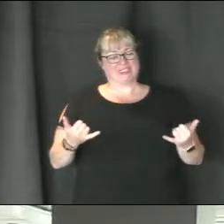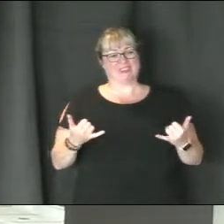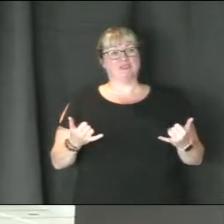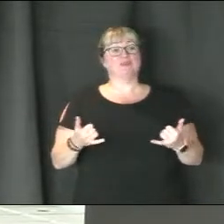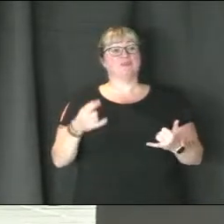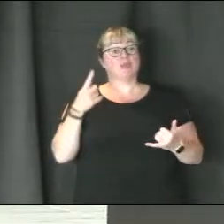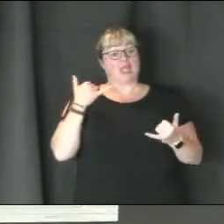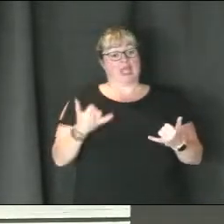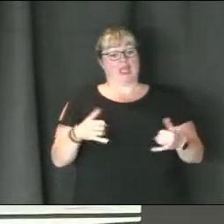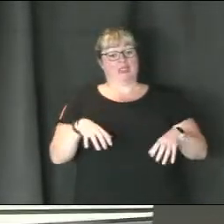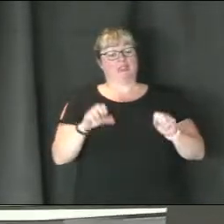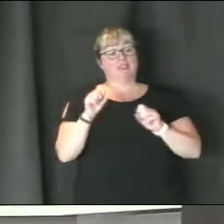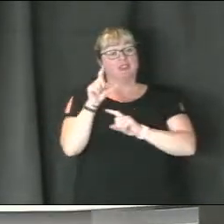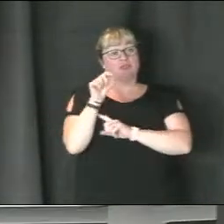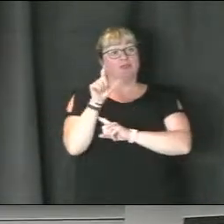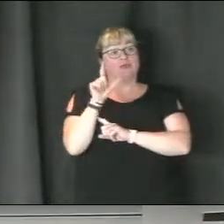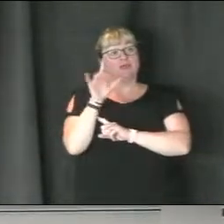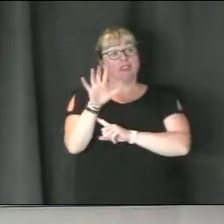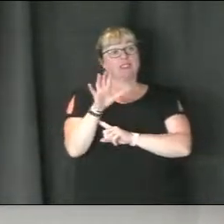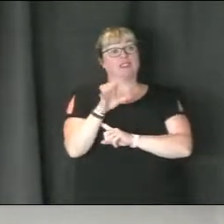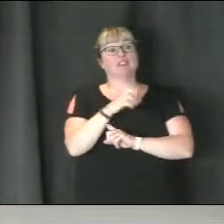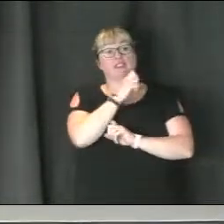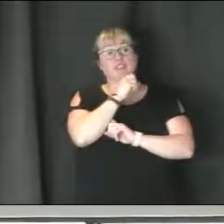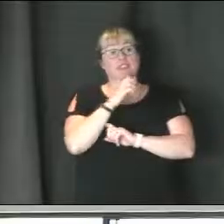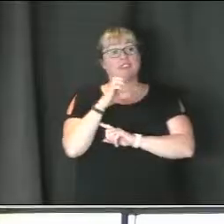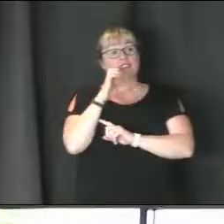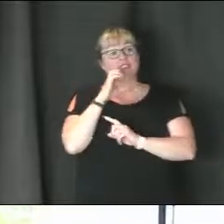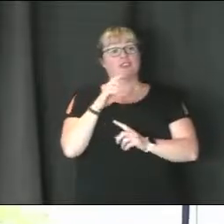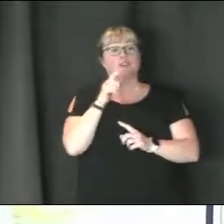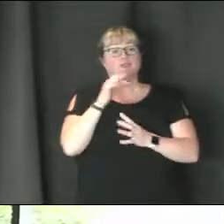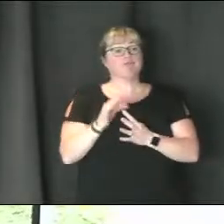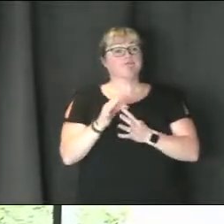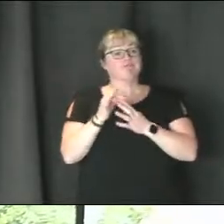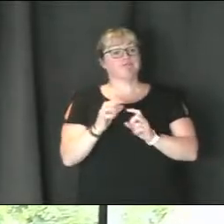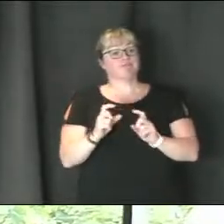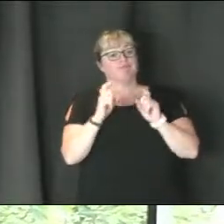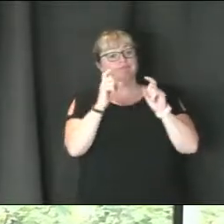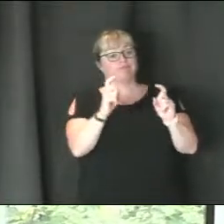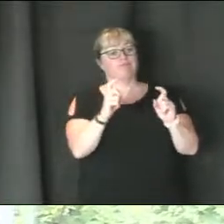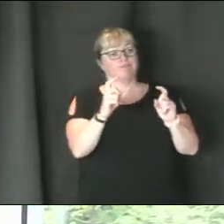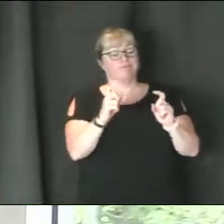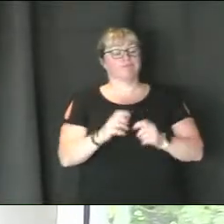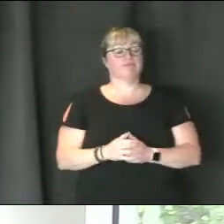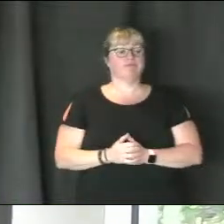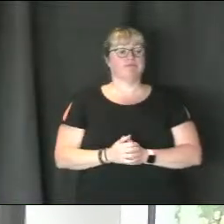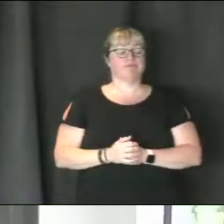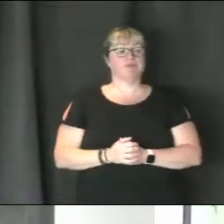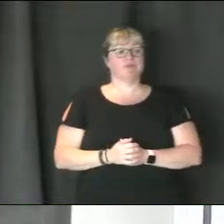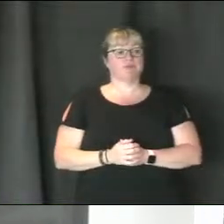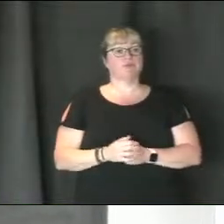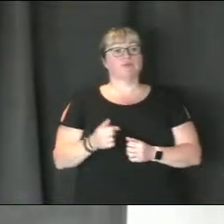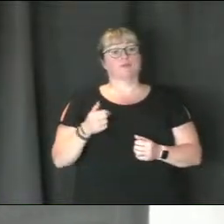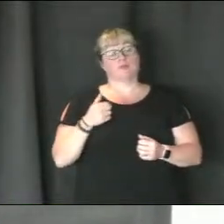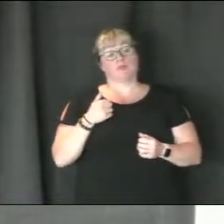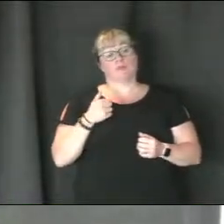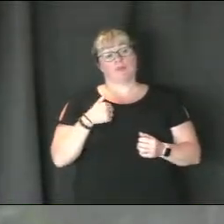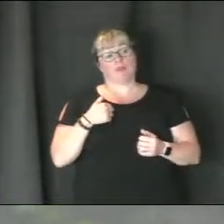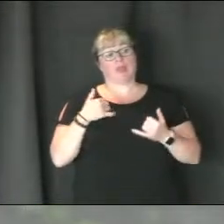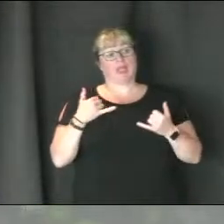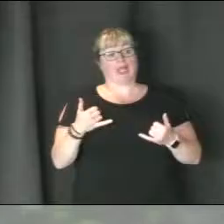for our 2025 Seniors of Distinction Awards. Excuse me. And I certainly want to